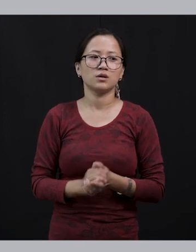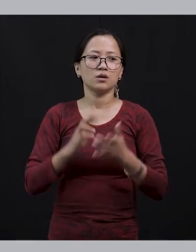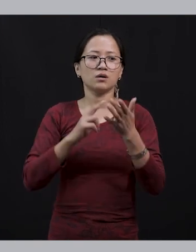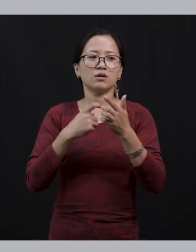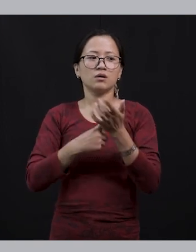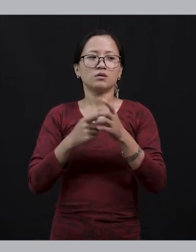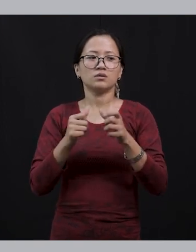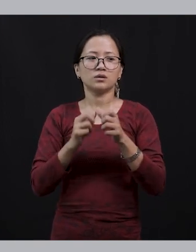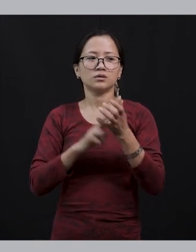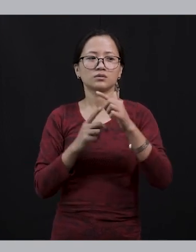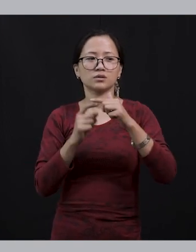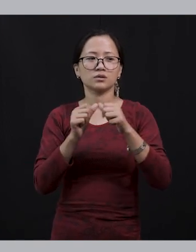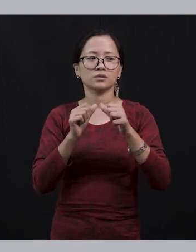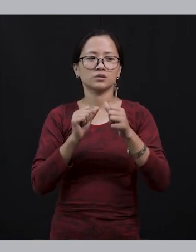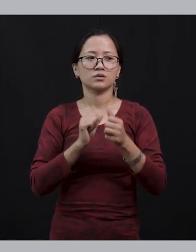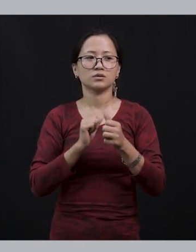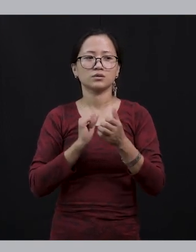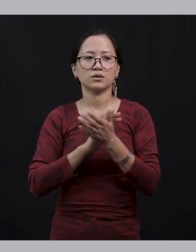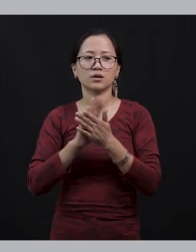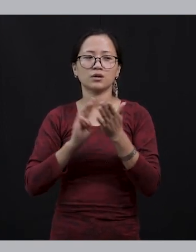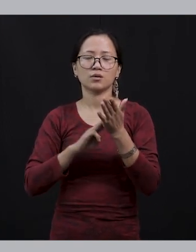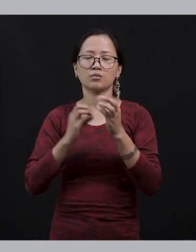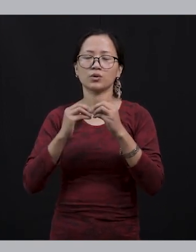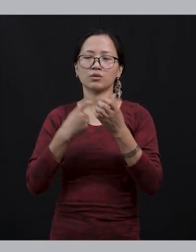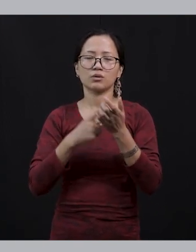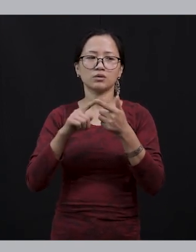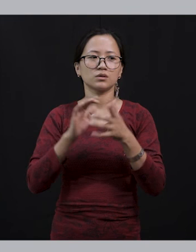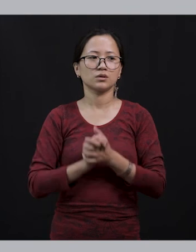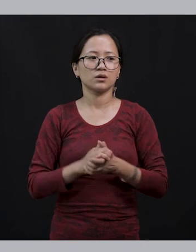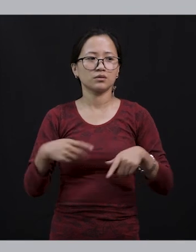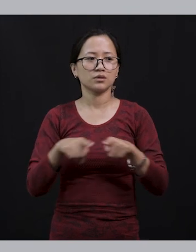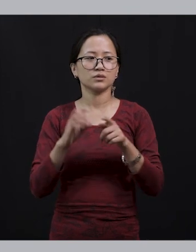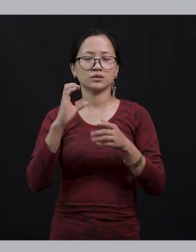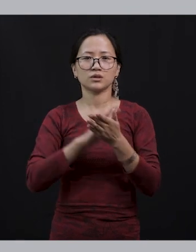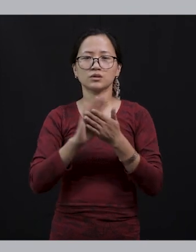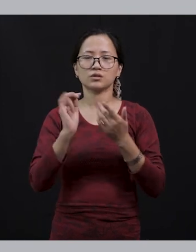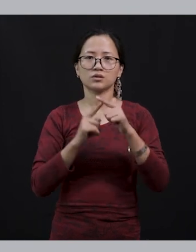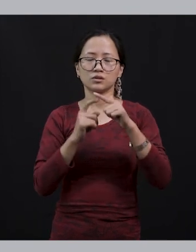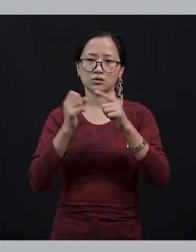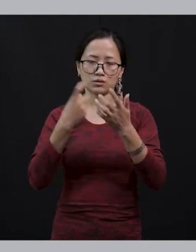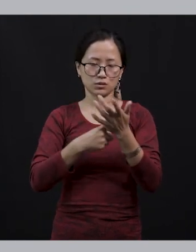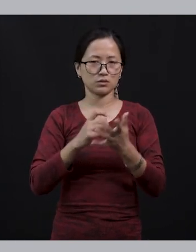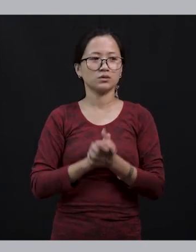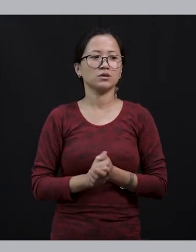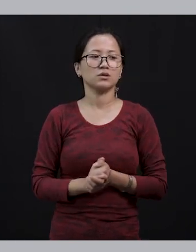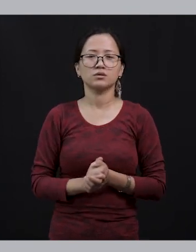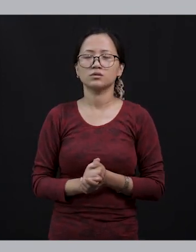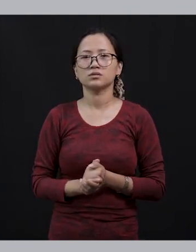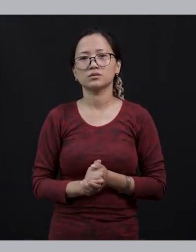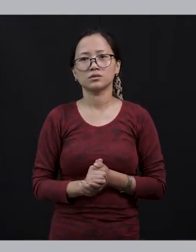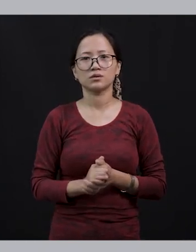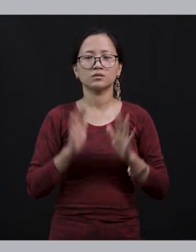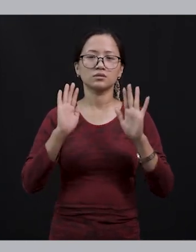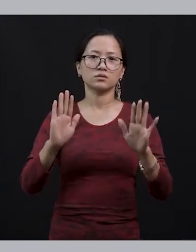a very famous, basically Alauddin Khilji is famous for this Padmavati. So Padmavat was written by Muhammad Jaisi.